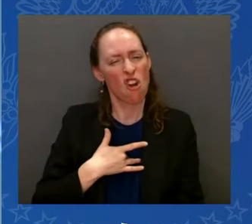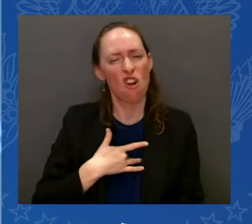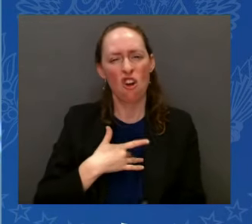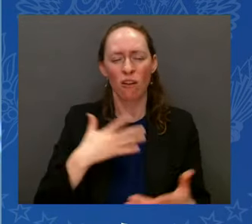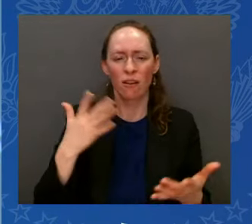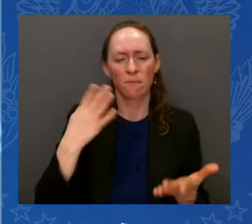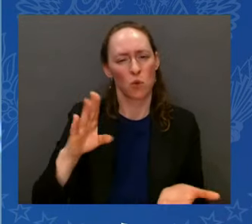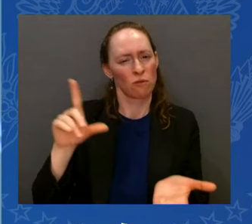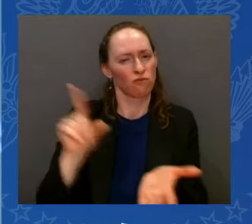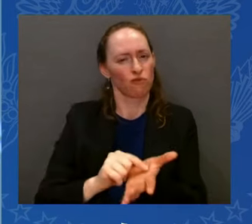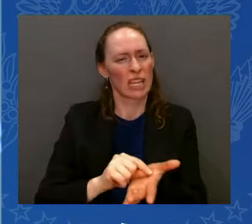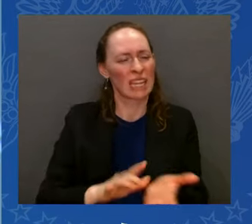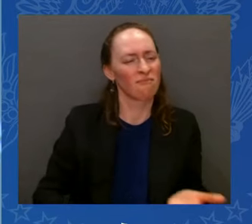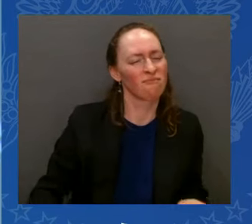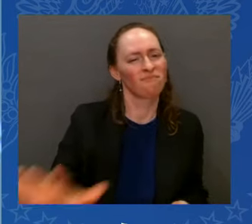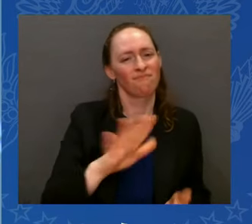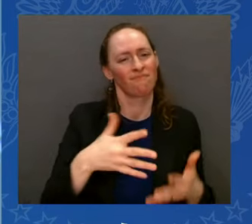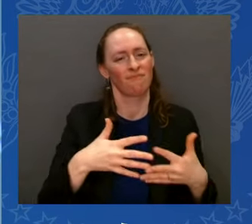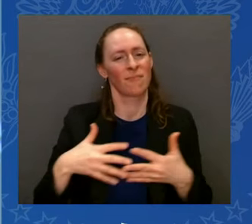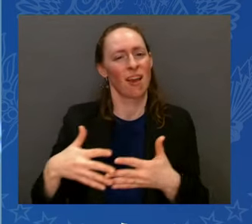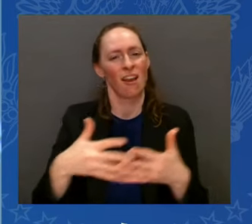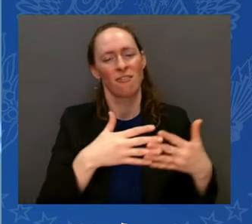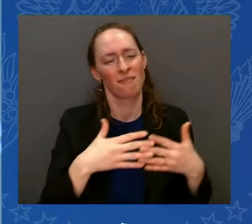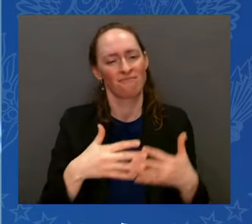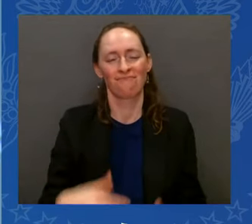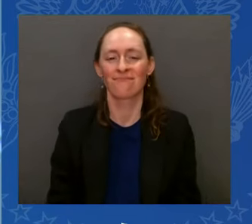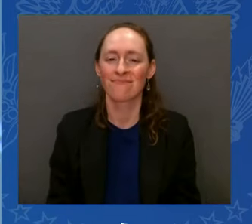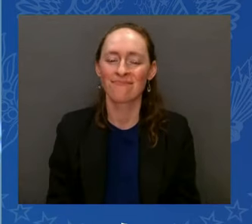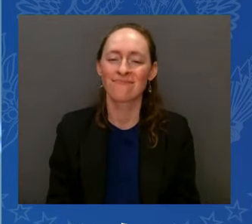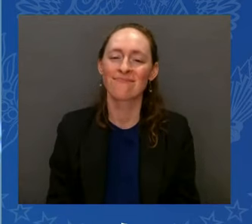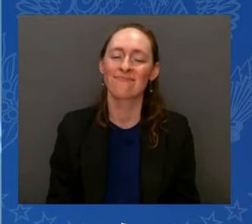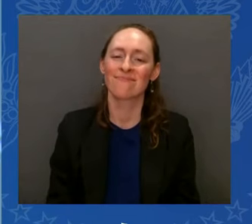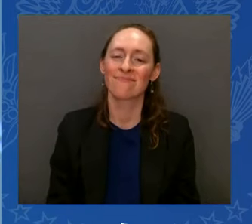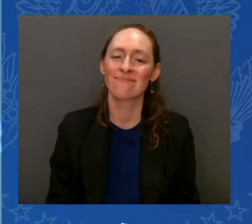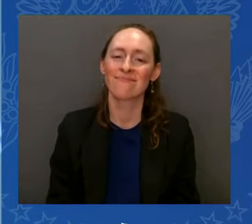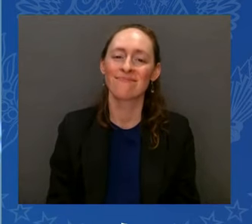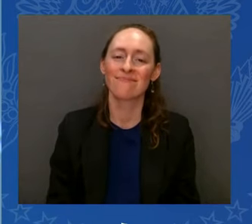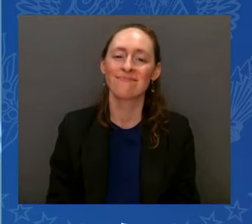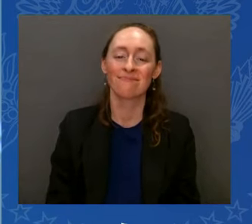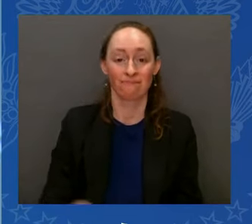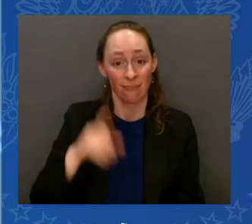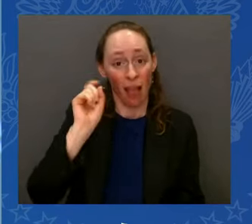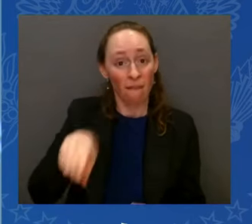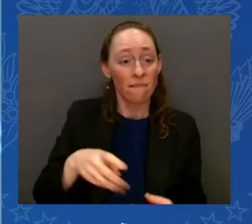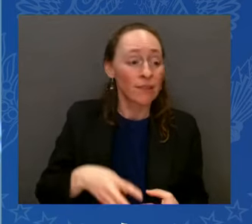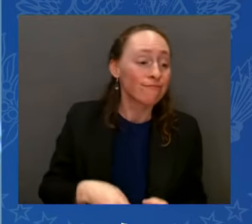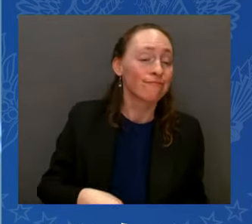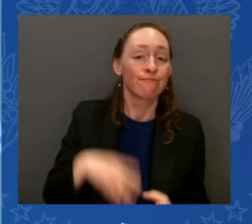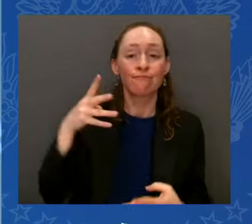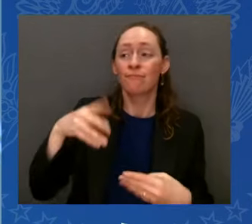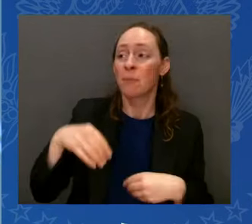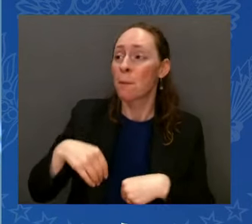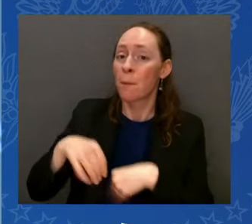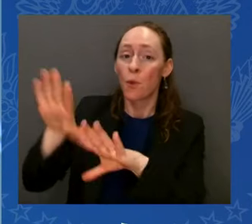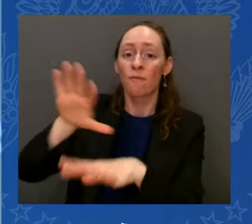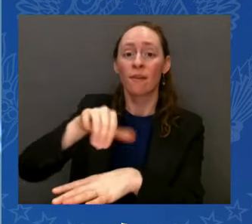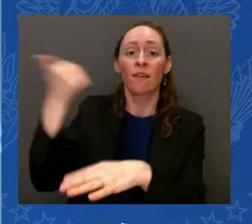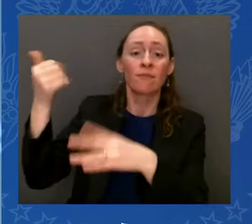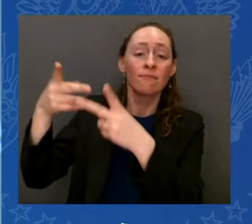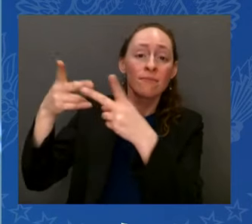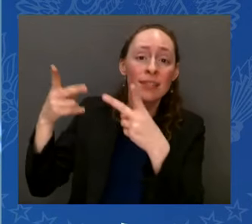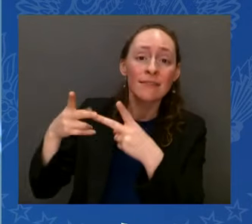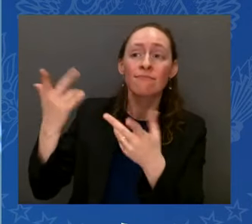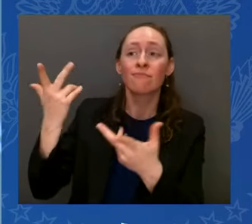don't have to leave home in search of opportunity. Let me just give you a few examples. Intel is going to